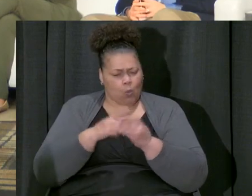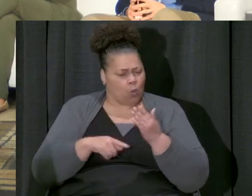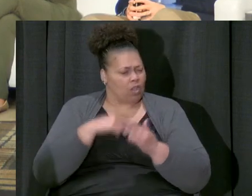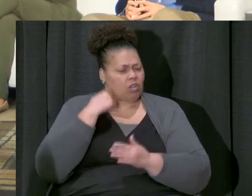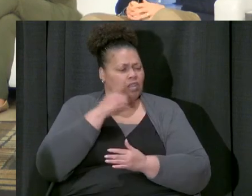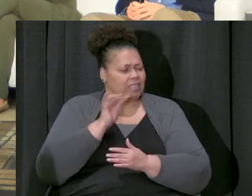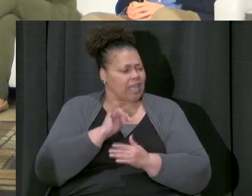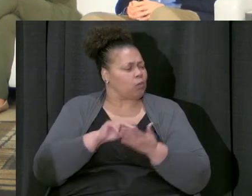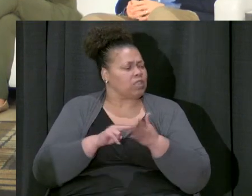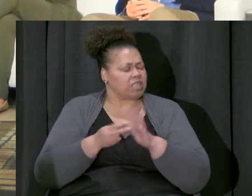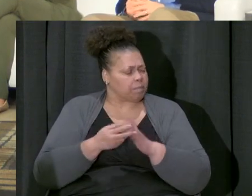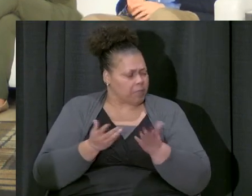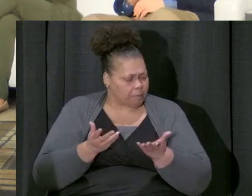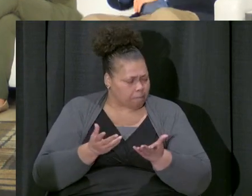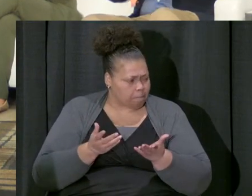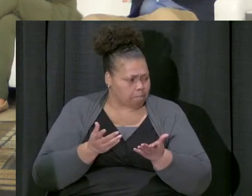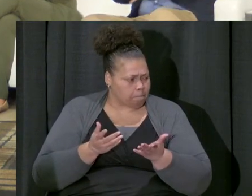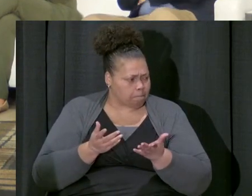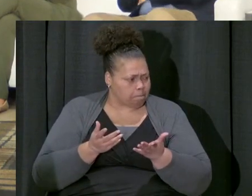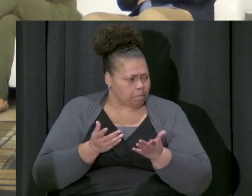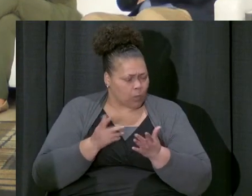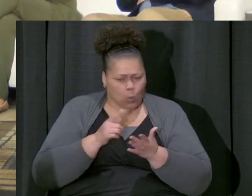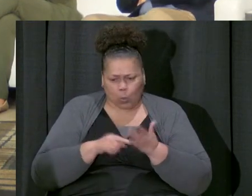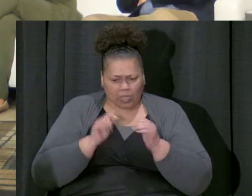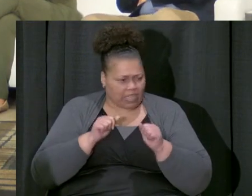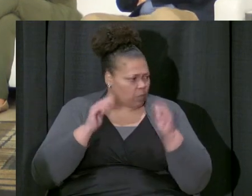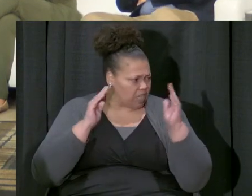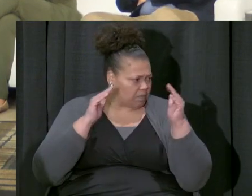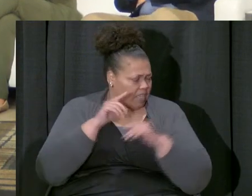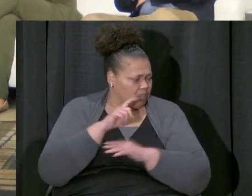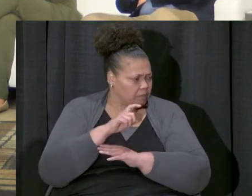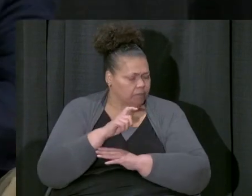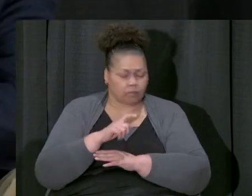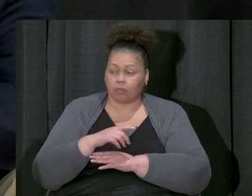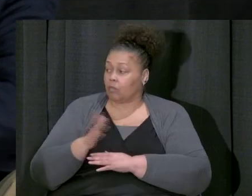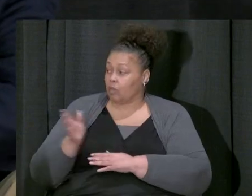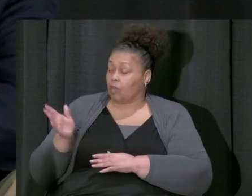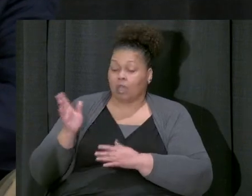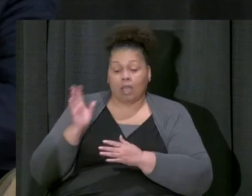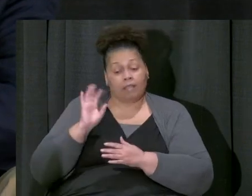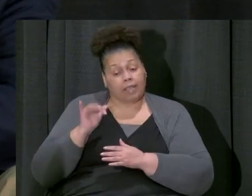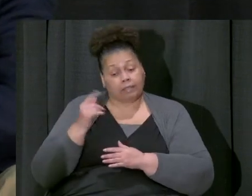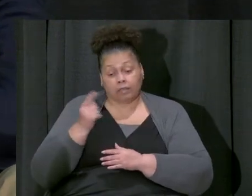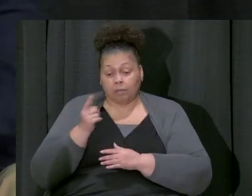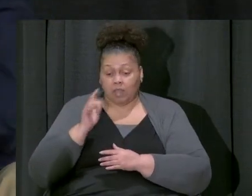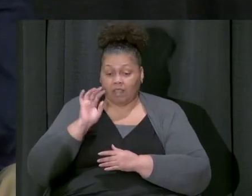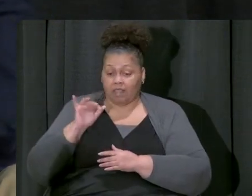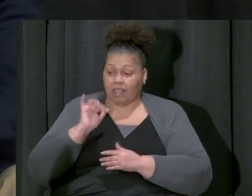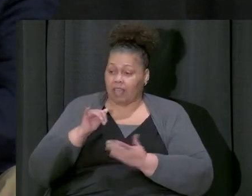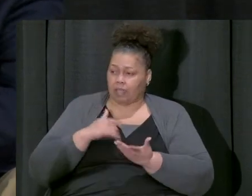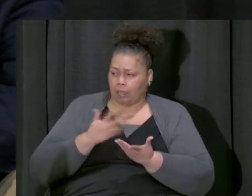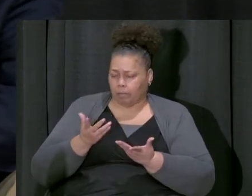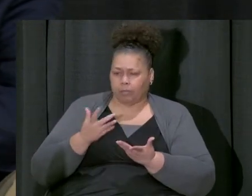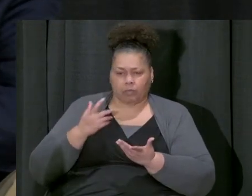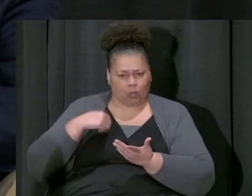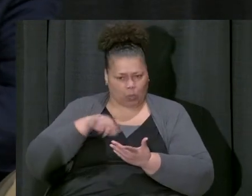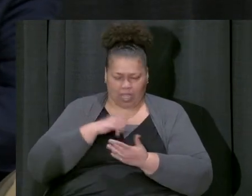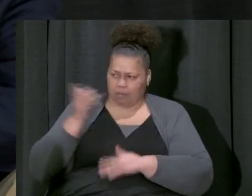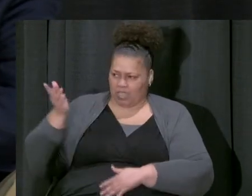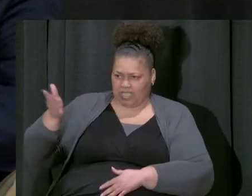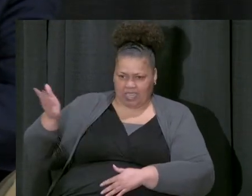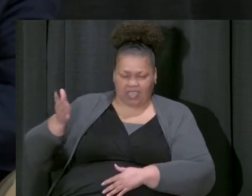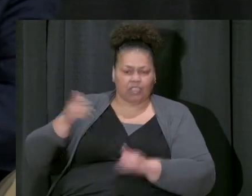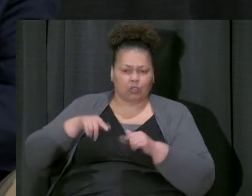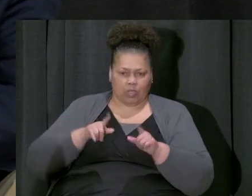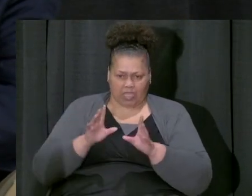what that means, and what can we expect? Well, that was something that Sina Bahram and I had presented at the